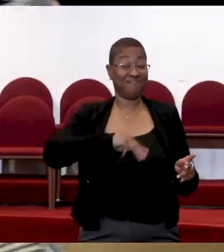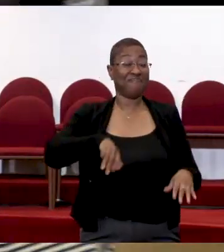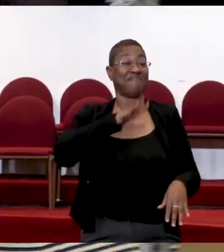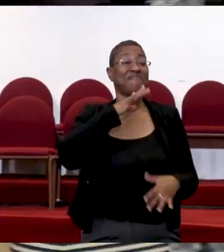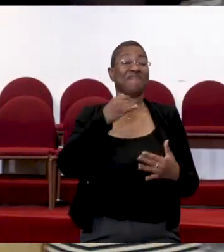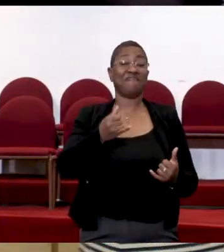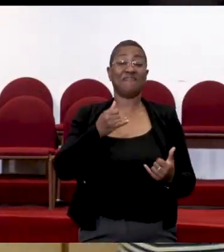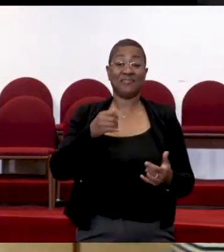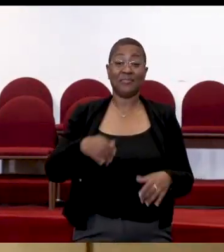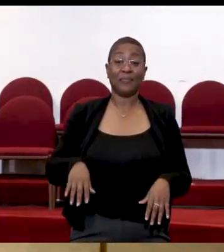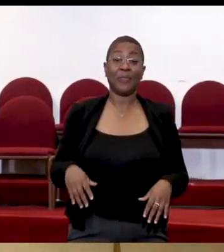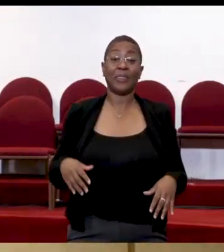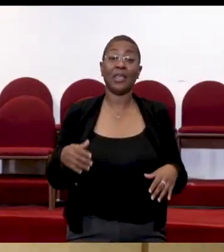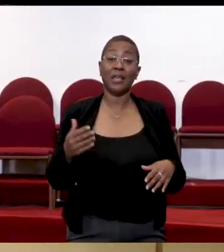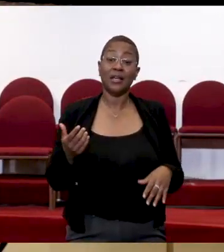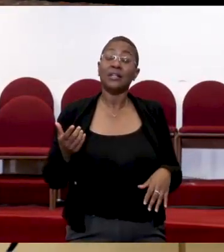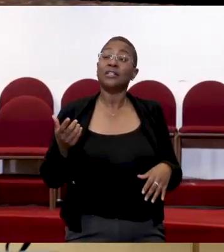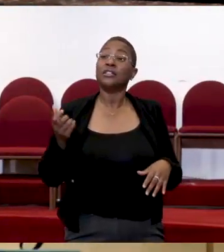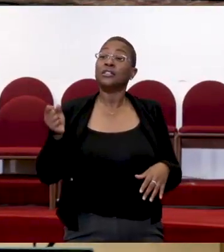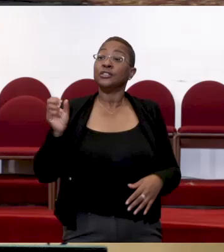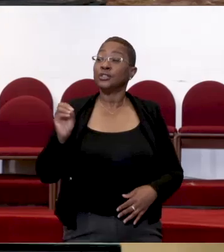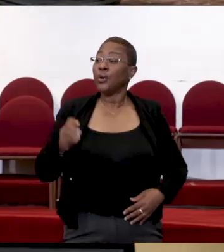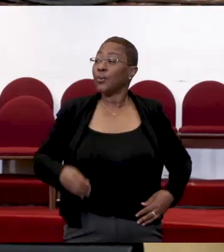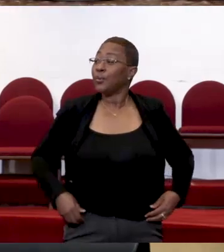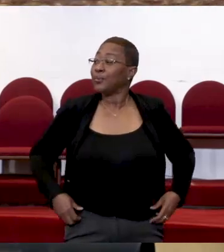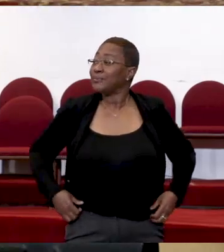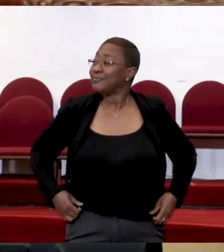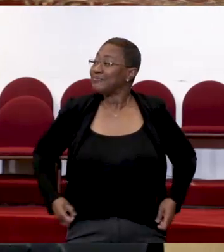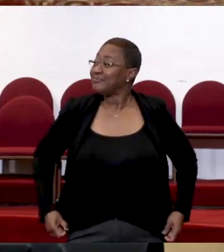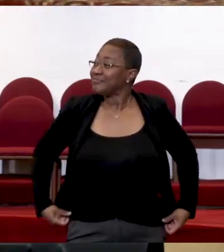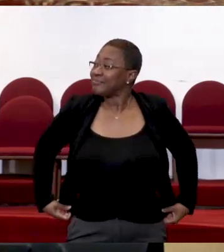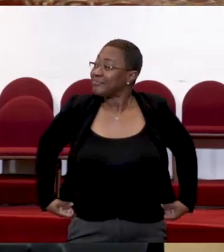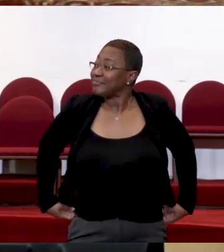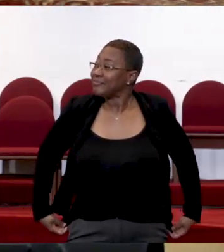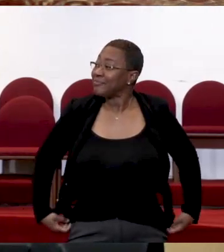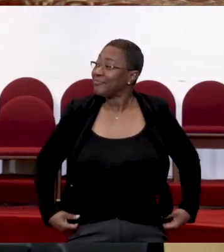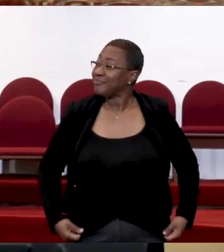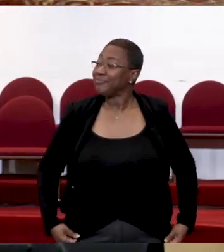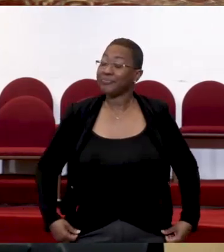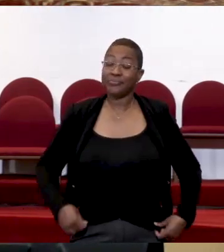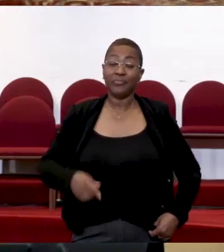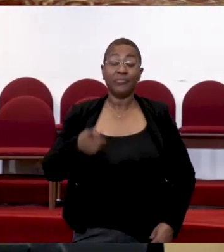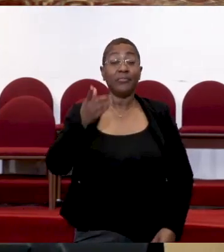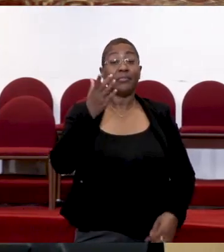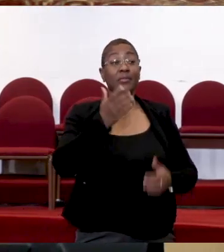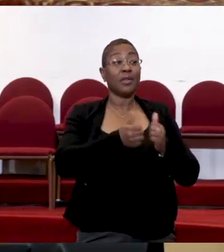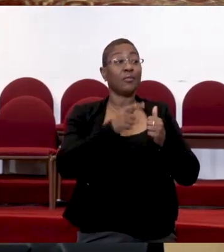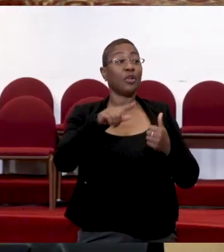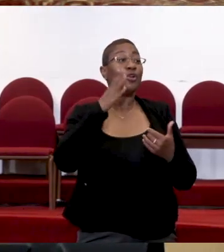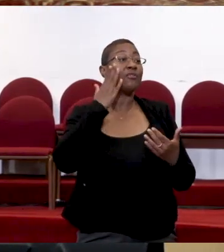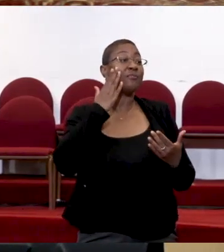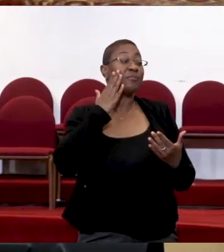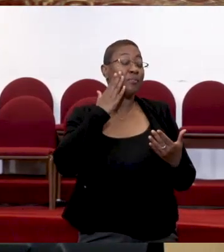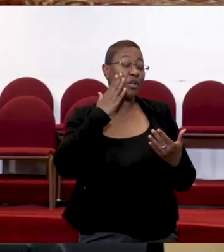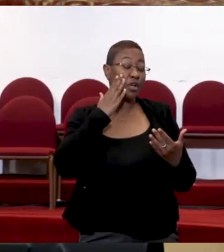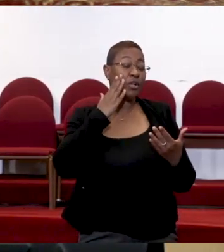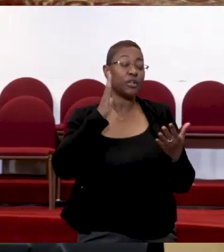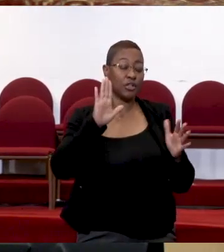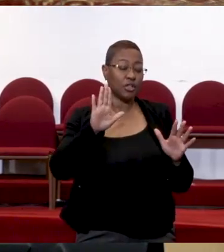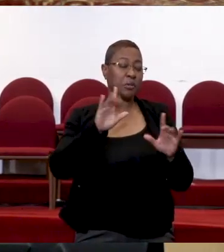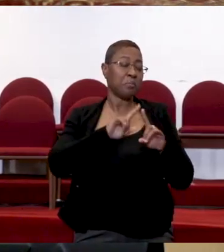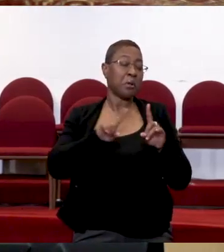And so we didn't, I know a number of you are already familiar with this, but what we did was the neighbors